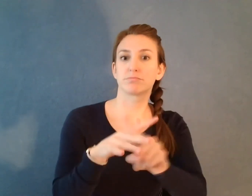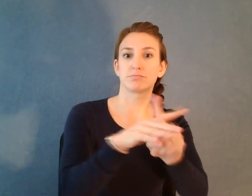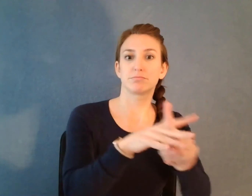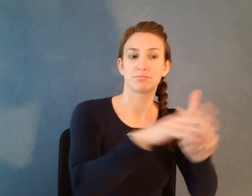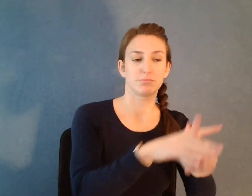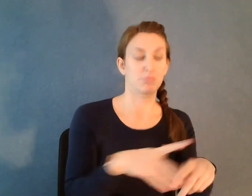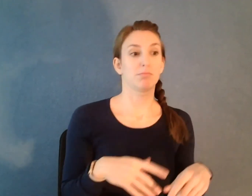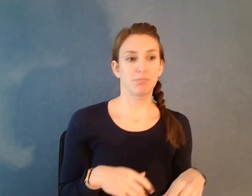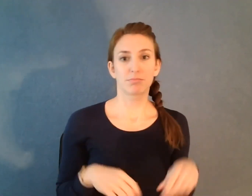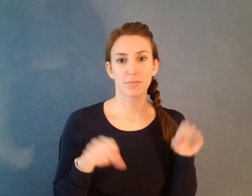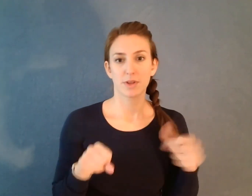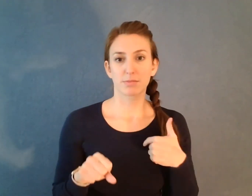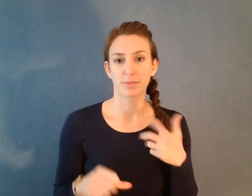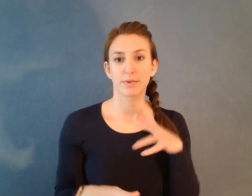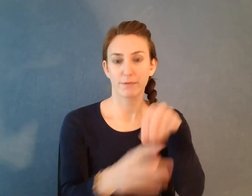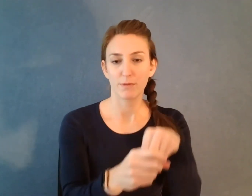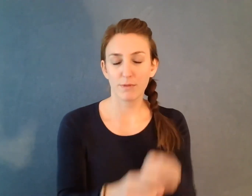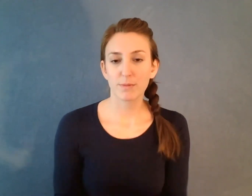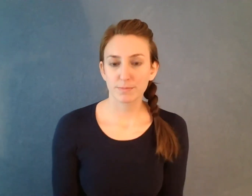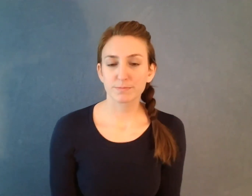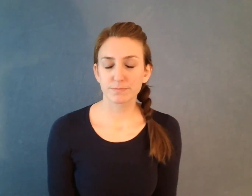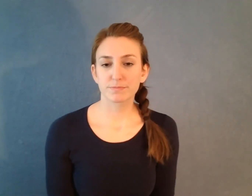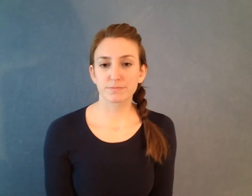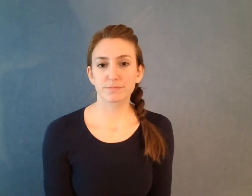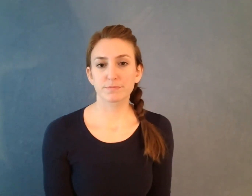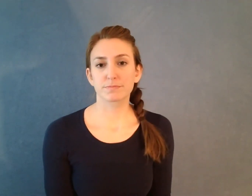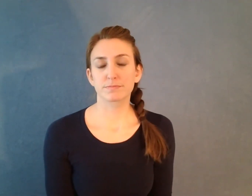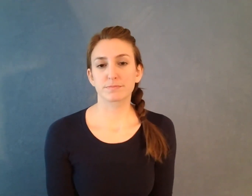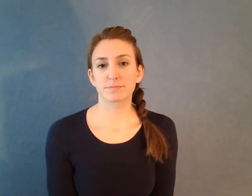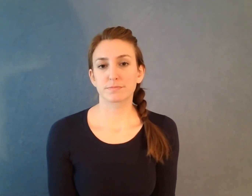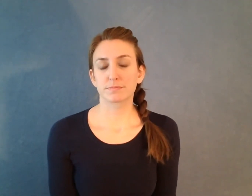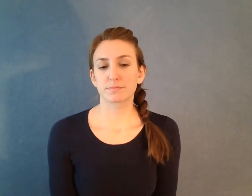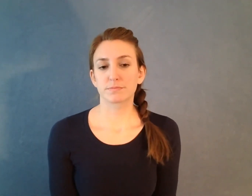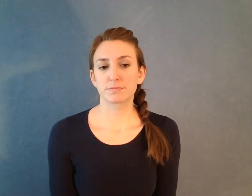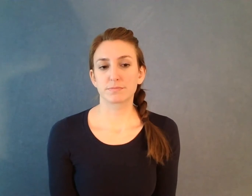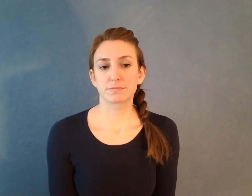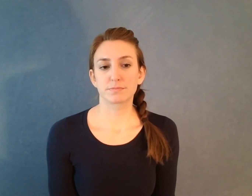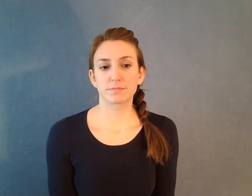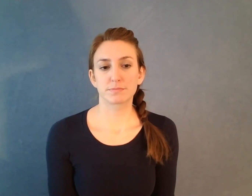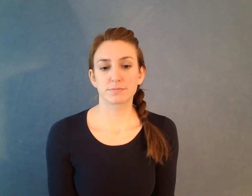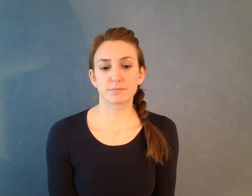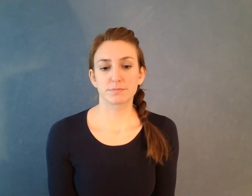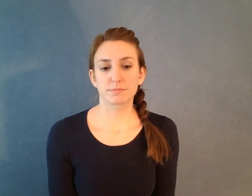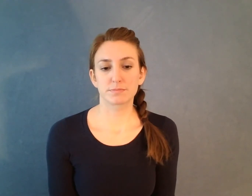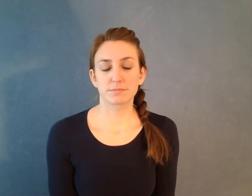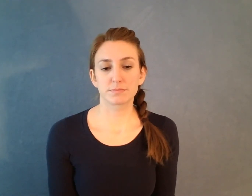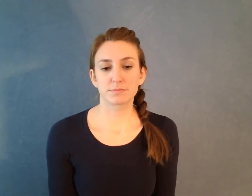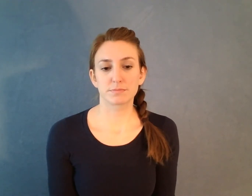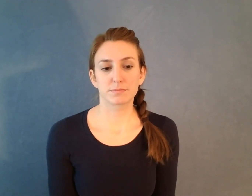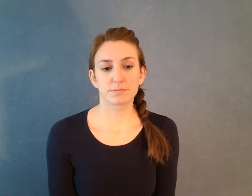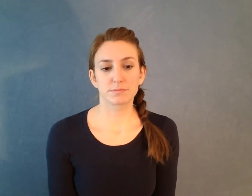this type of stuff ain't going on with a lot of other things, and it's not bigger than